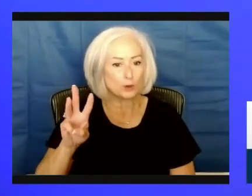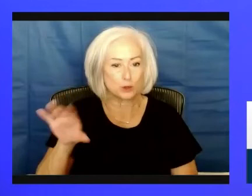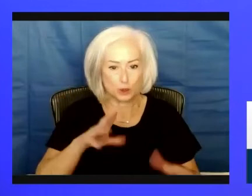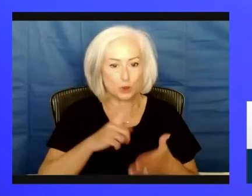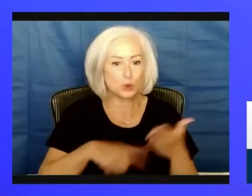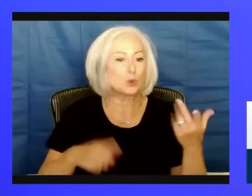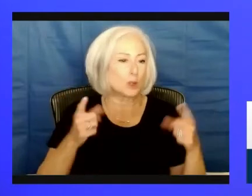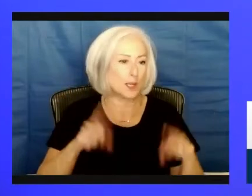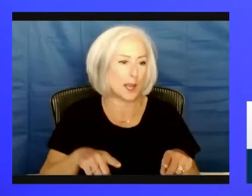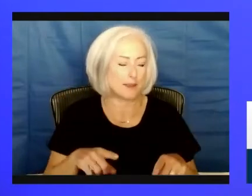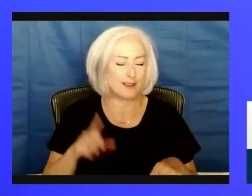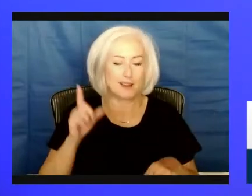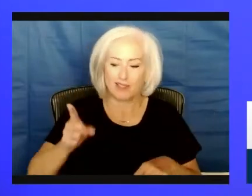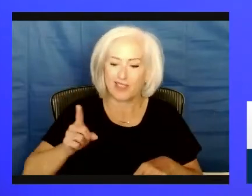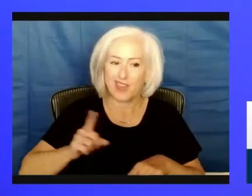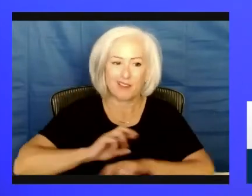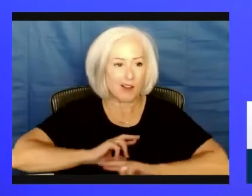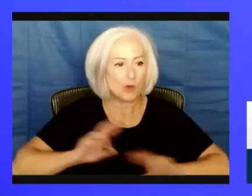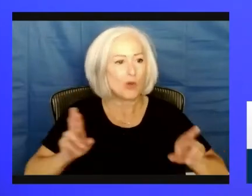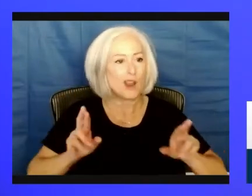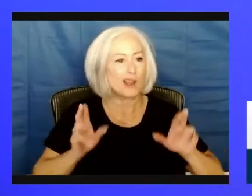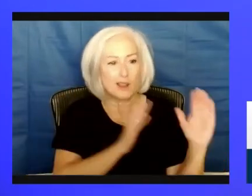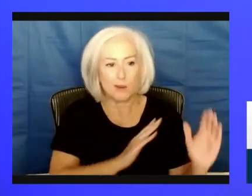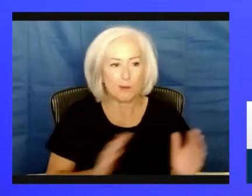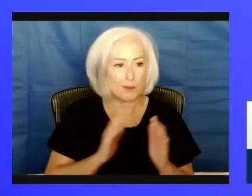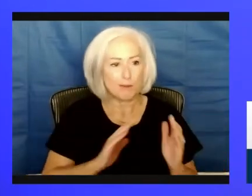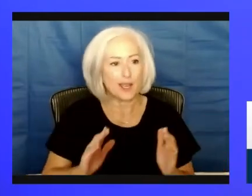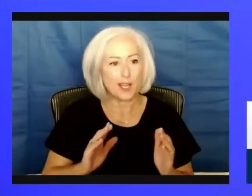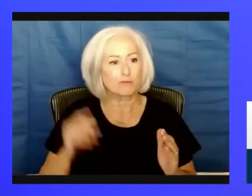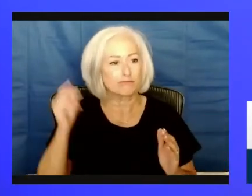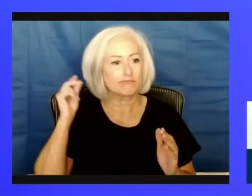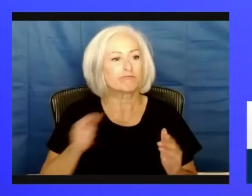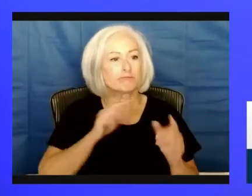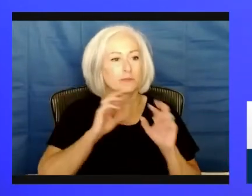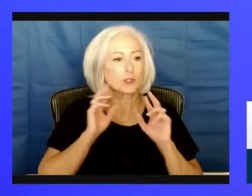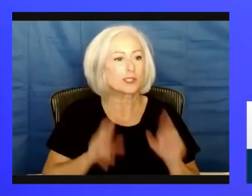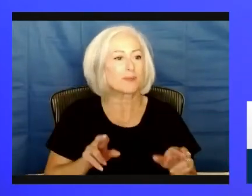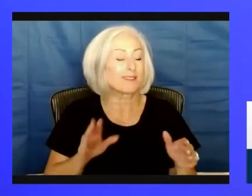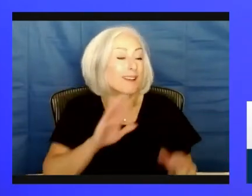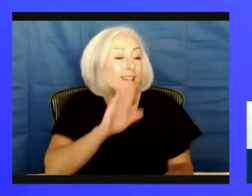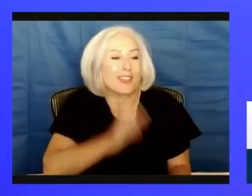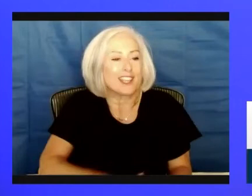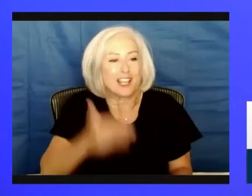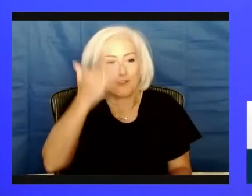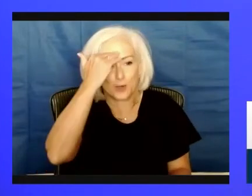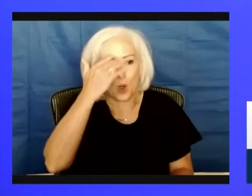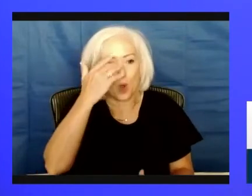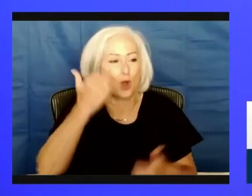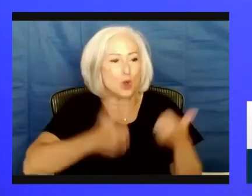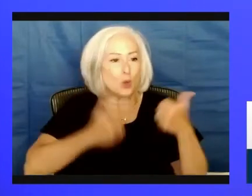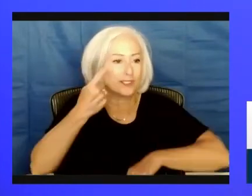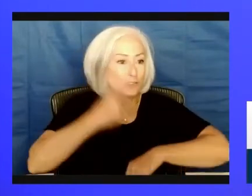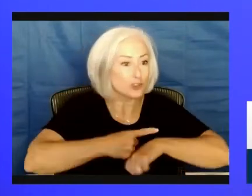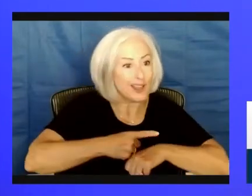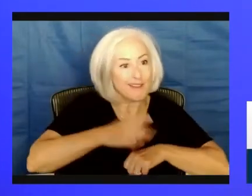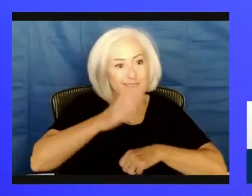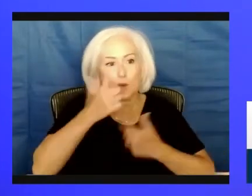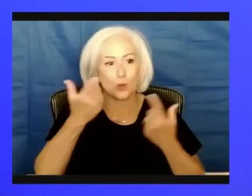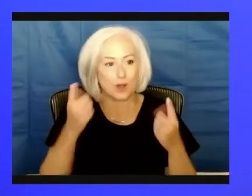there prepared and ready to respond at a moment's notice, and they never know on which day that they go to work an event like this might happen to them. And